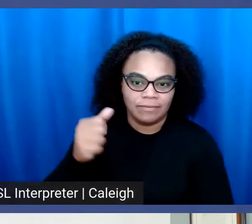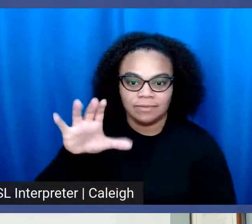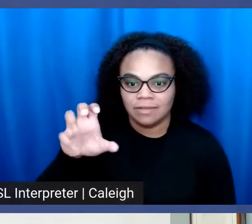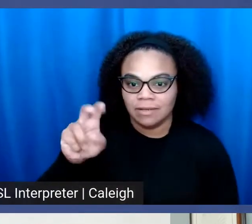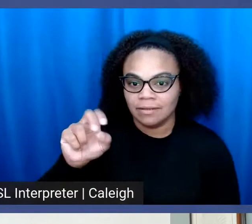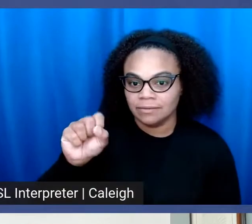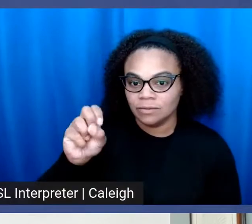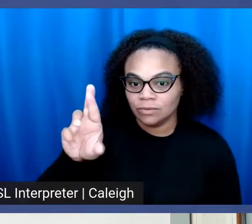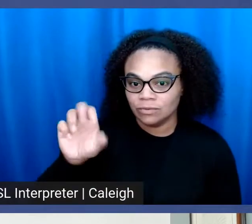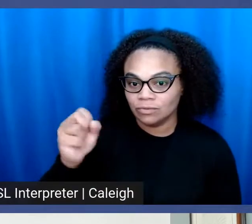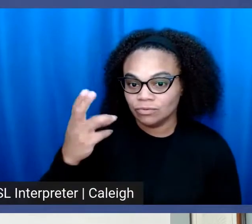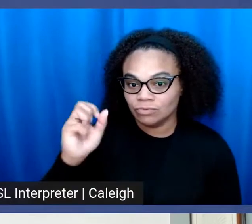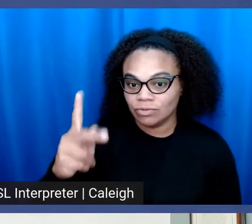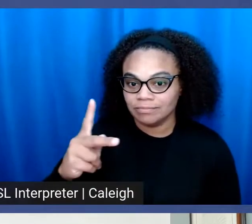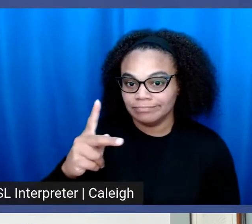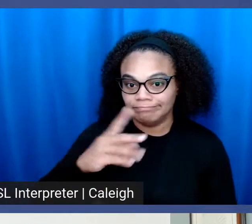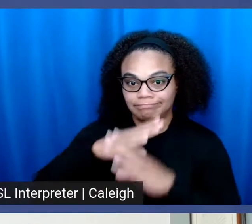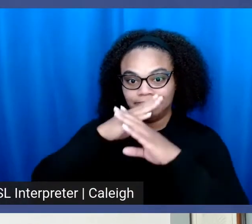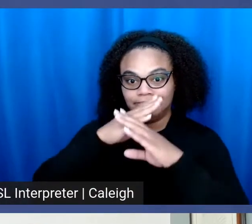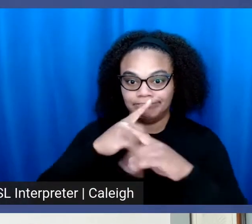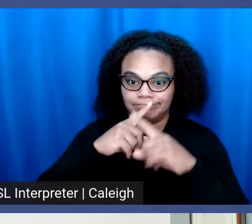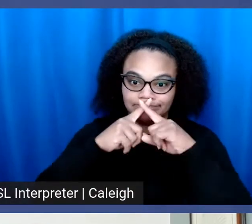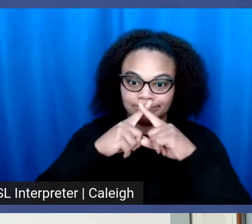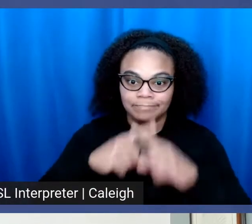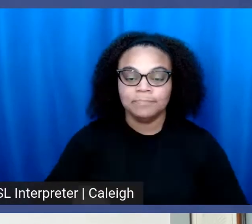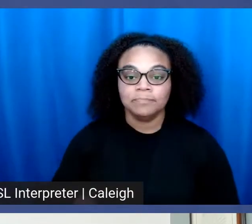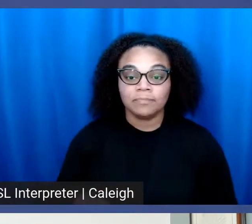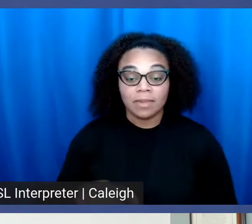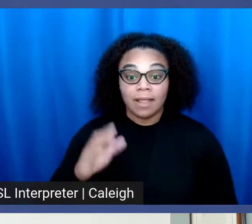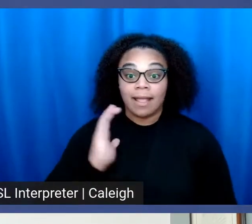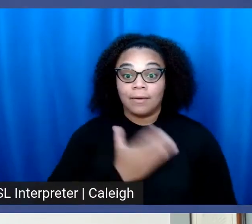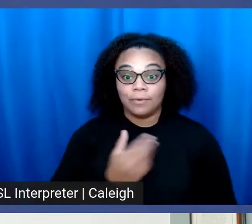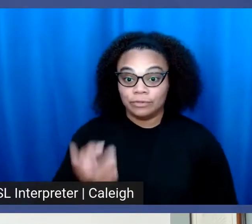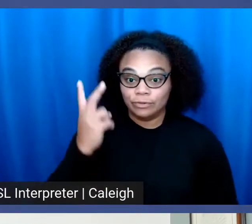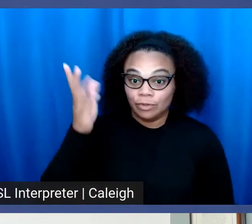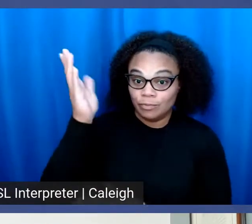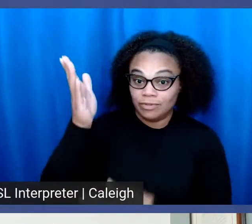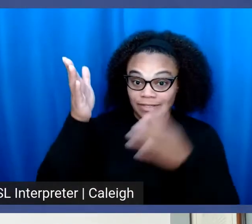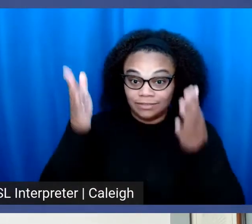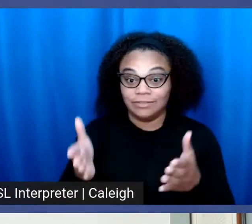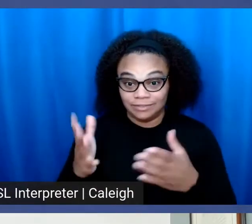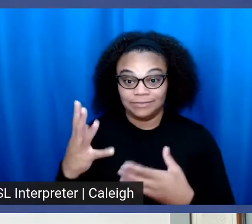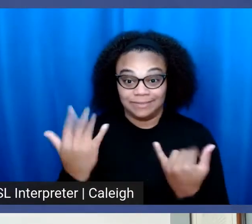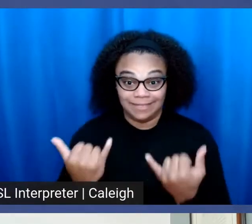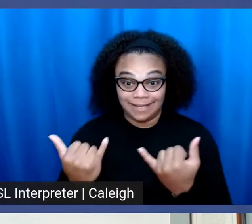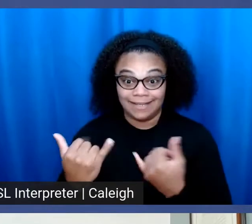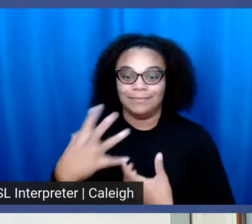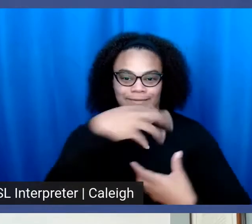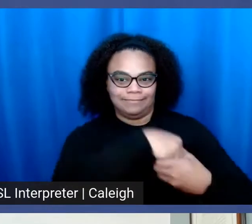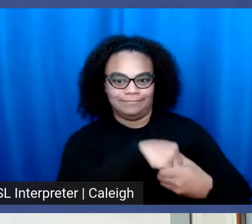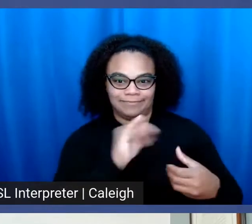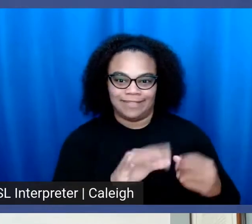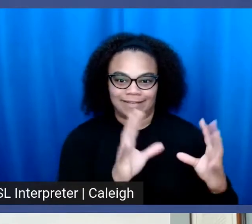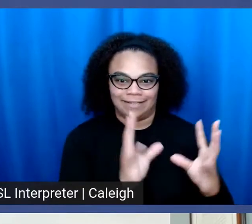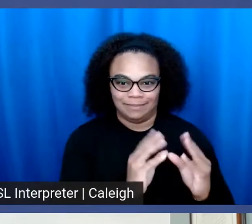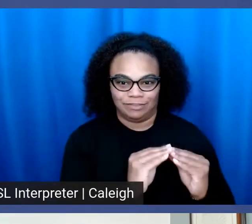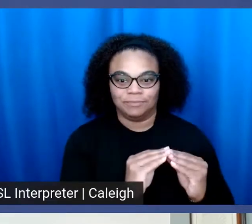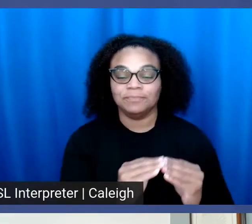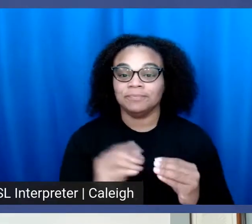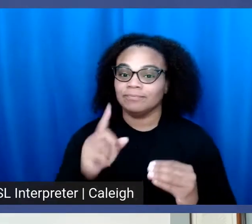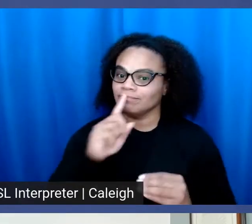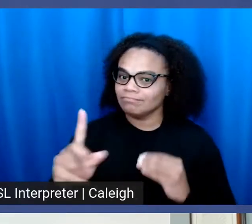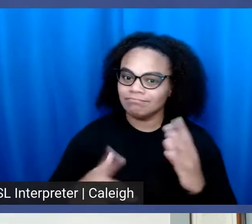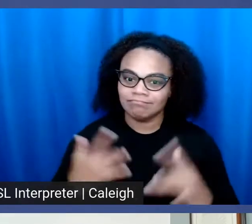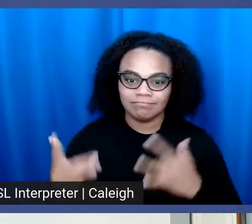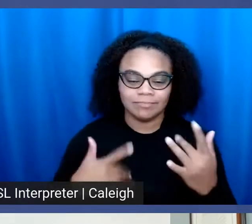My two co-presenters today were part of that commission, and I'm especially delighted to be able to bring you their brilliance